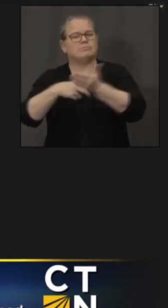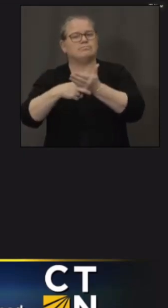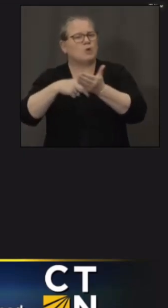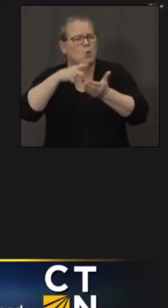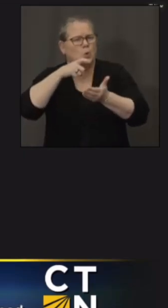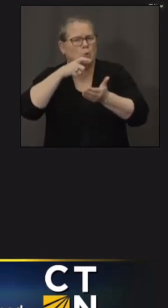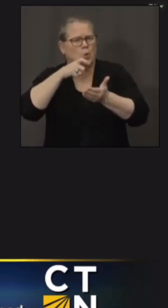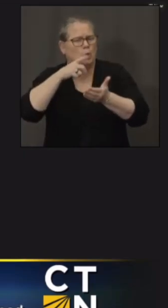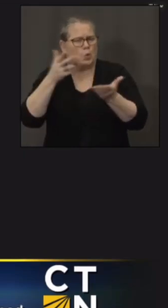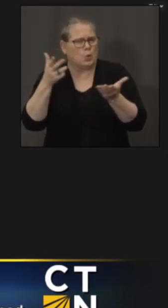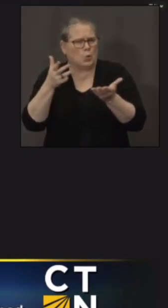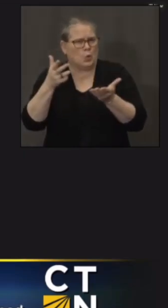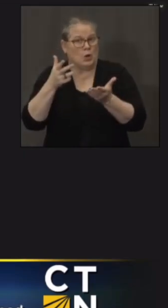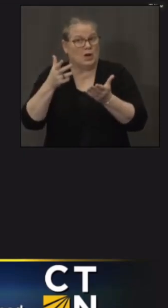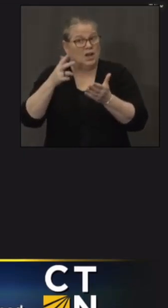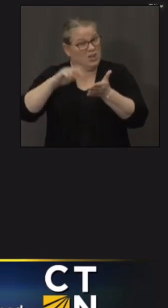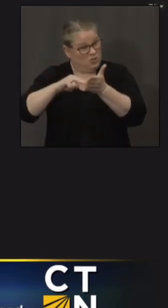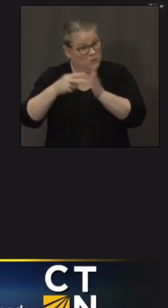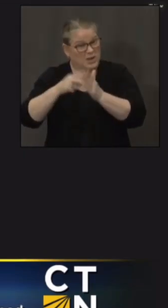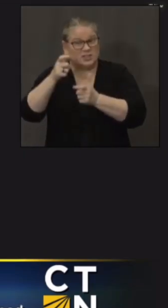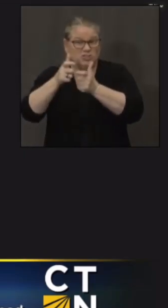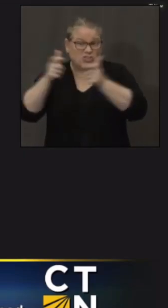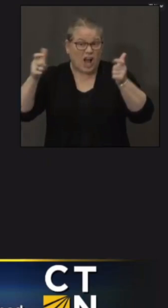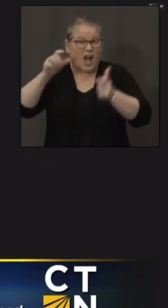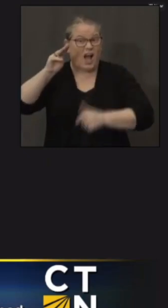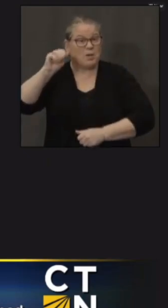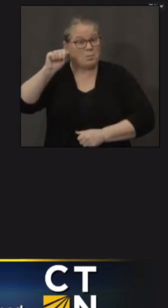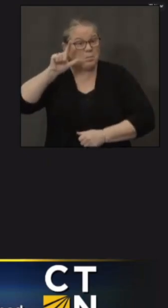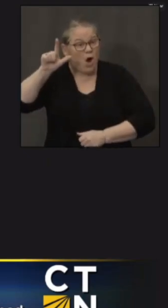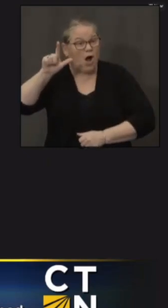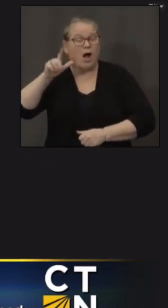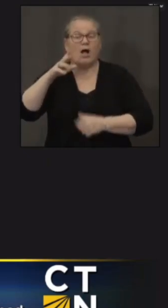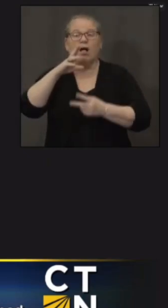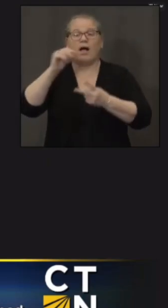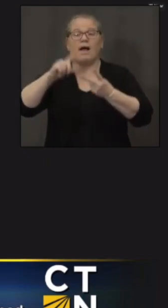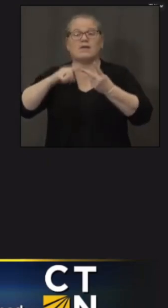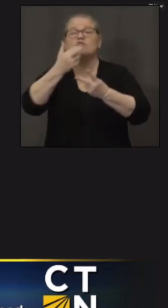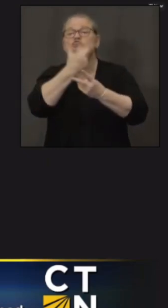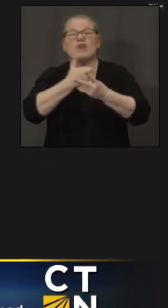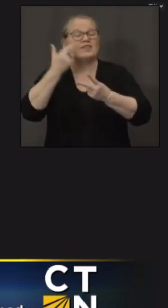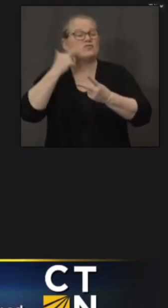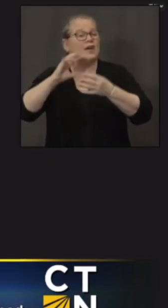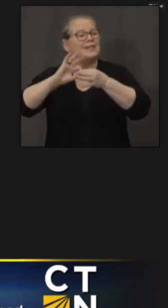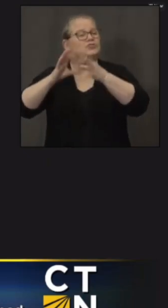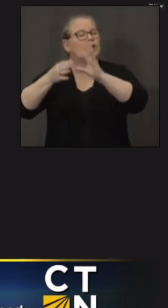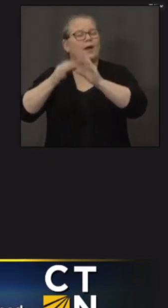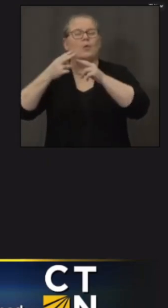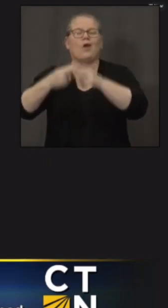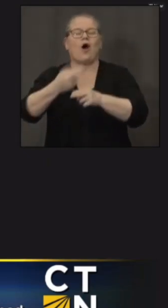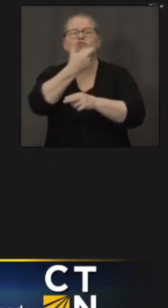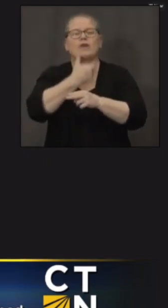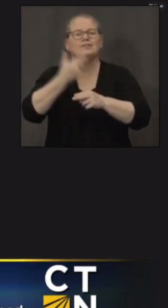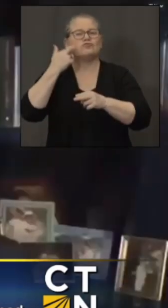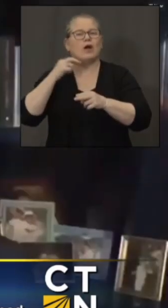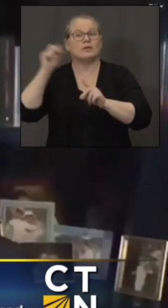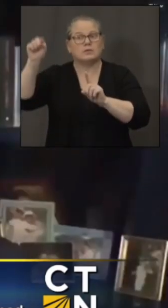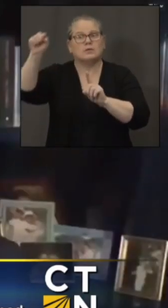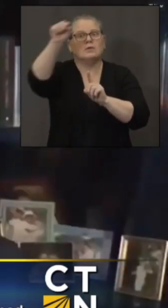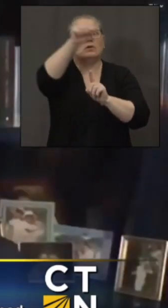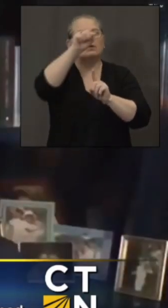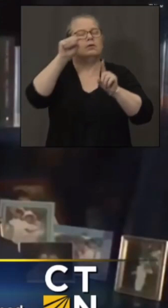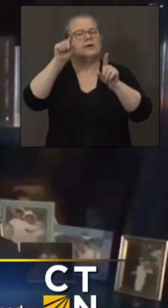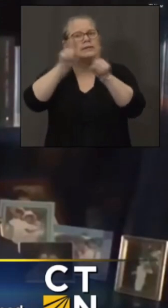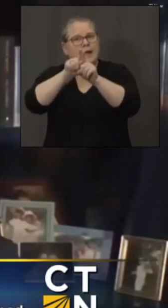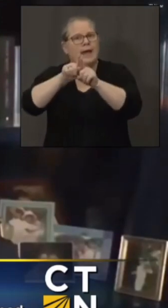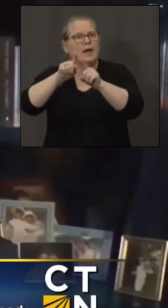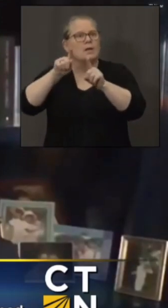is this really aimed at like the large malls and the chain restaurants? Can you guys sort of talk about that? Yeah, we're not